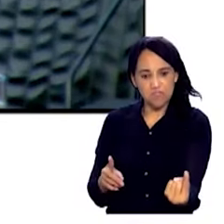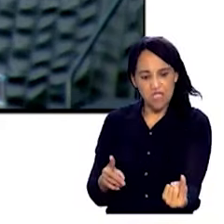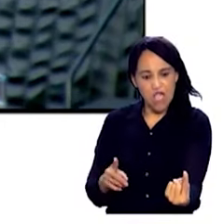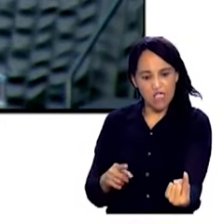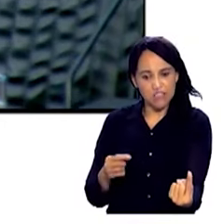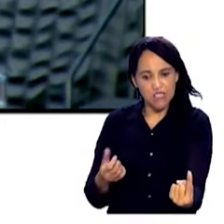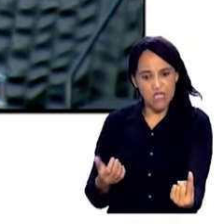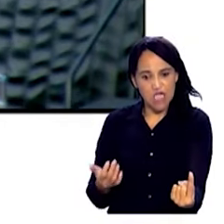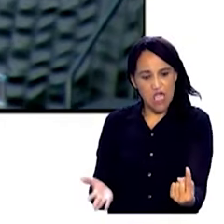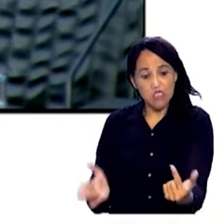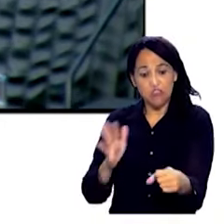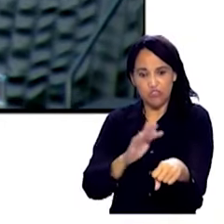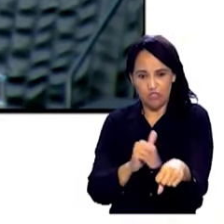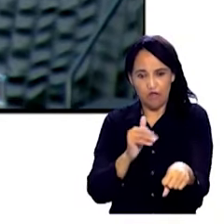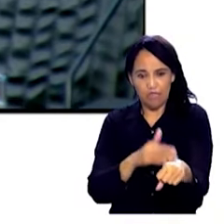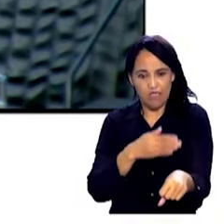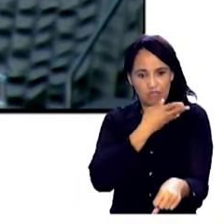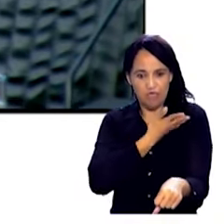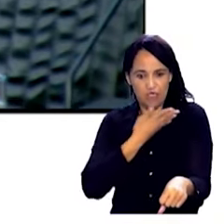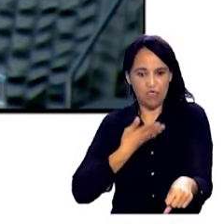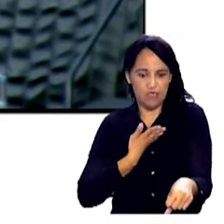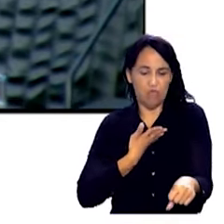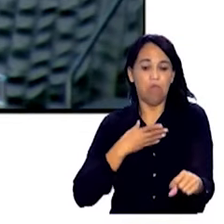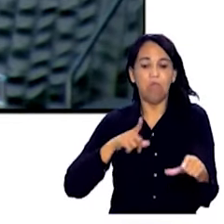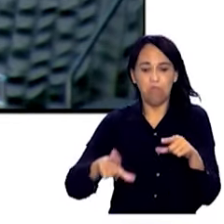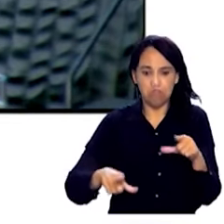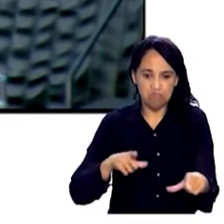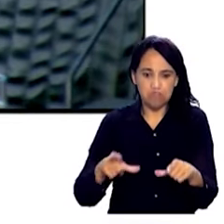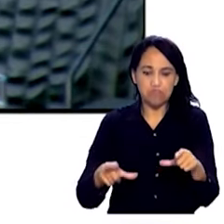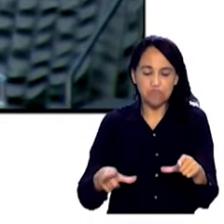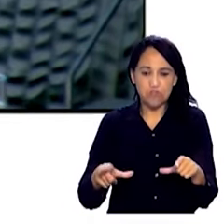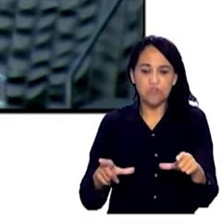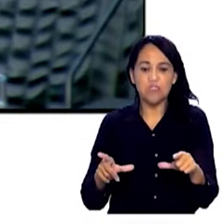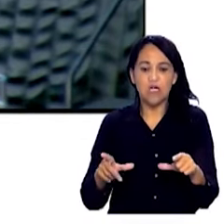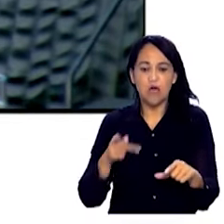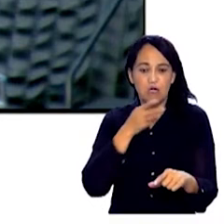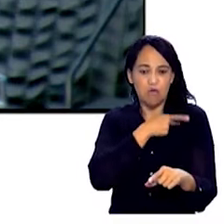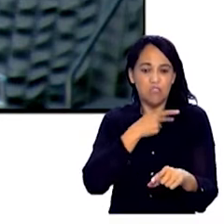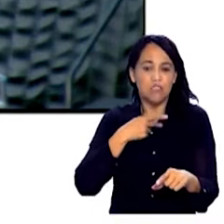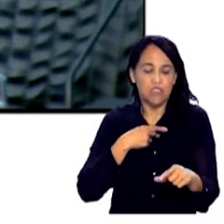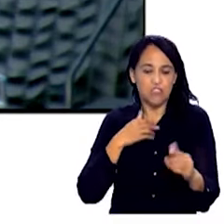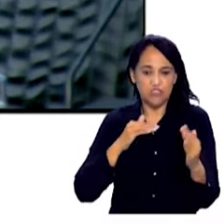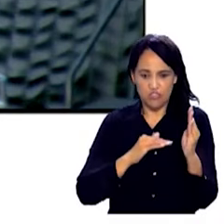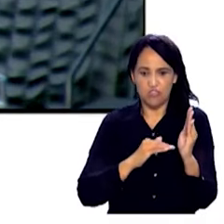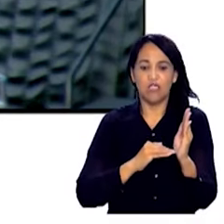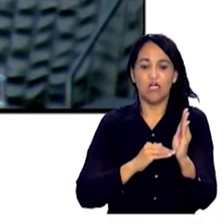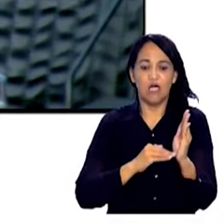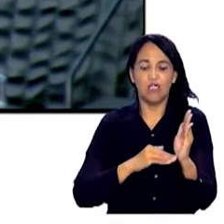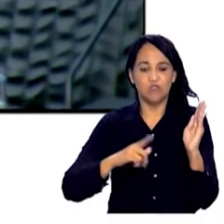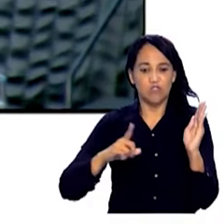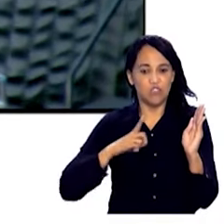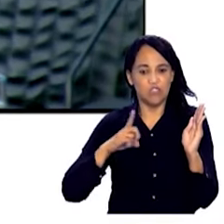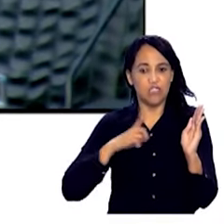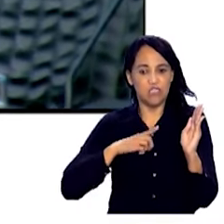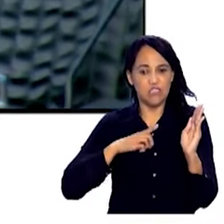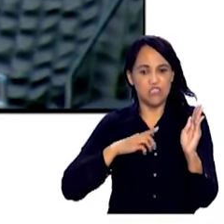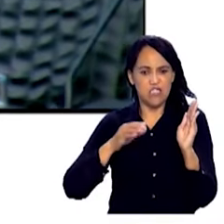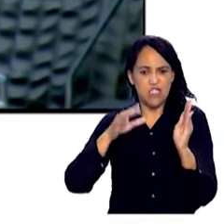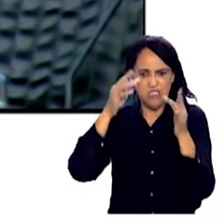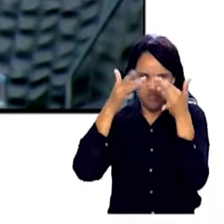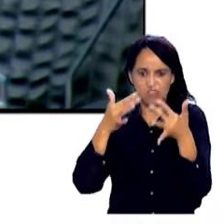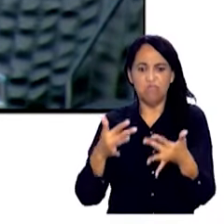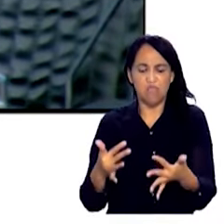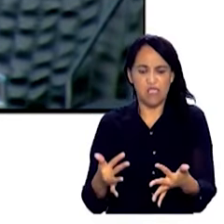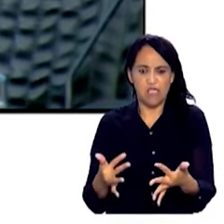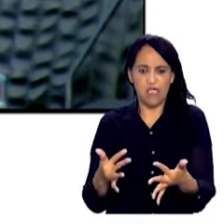both presidents and senators have had to justify their appointment and confirmation decisions to the electorate in one notable